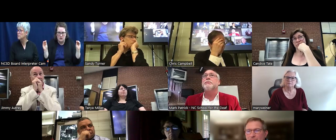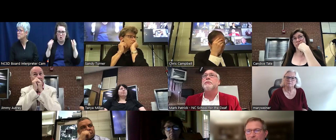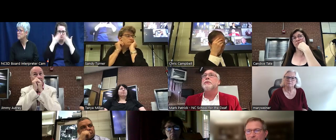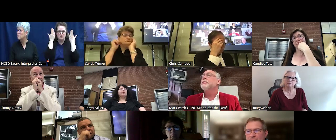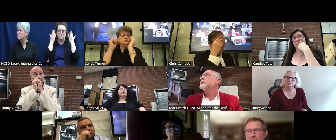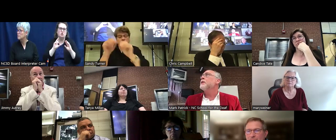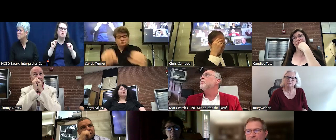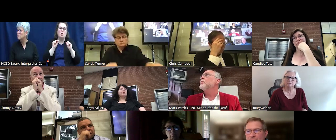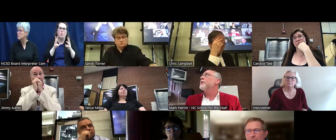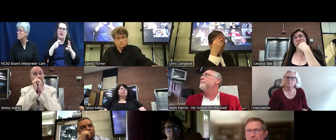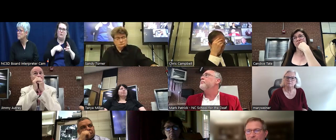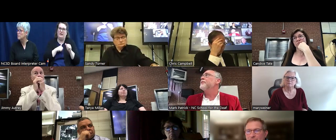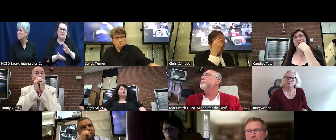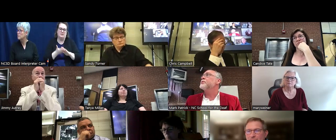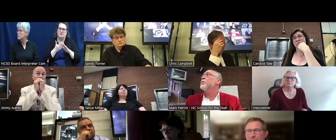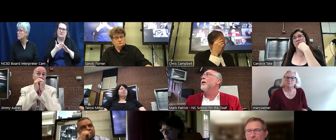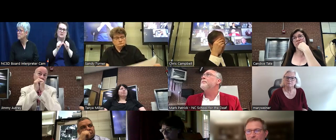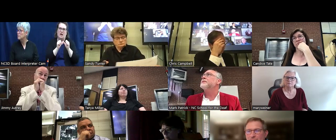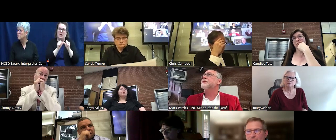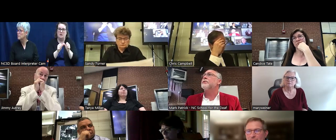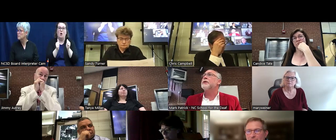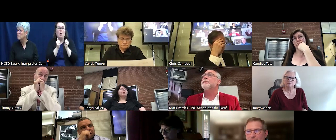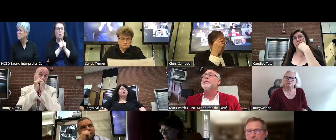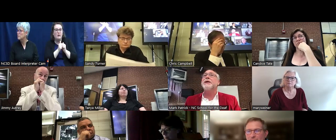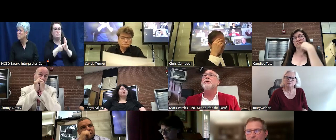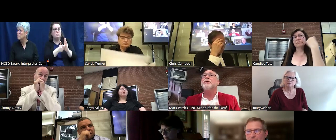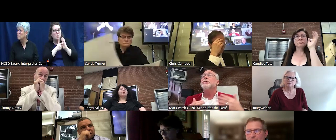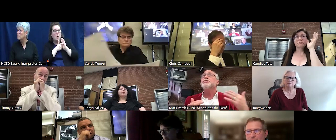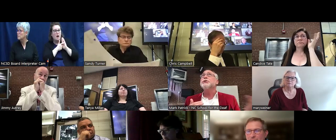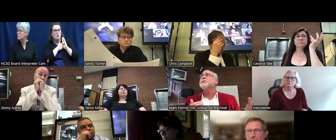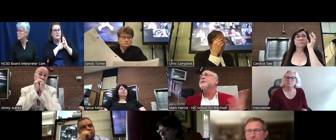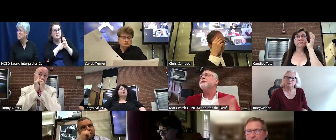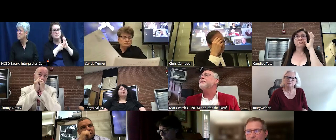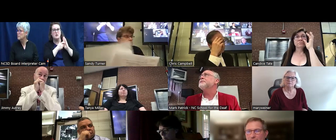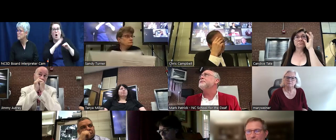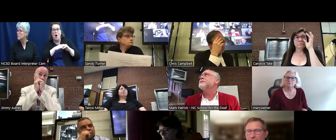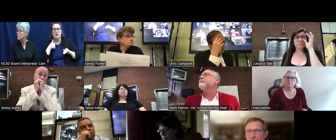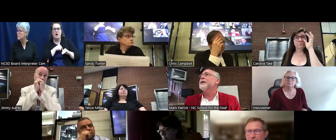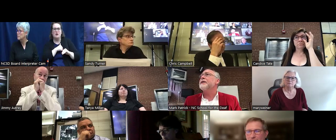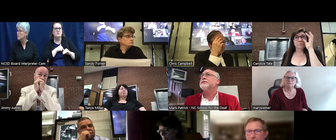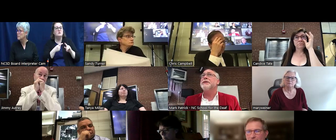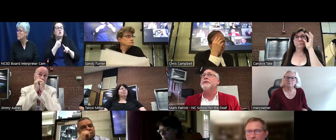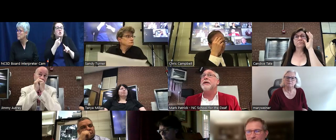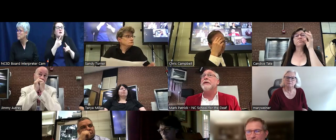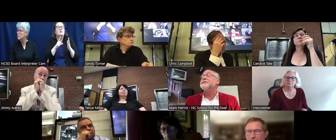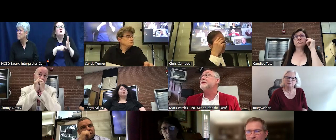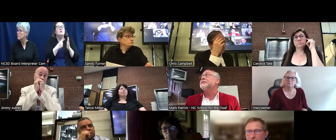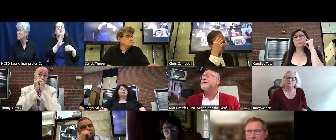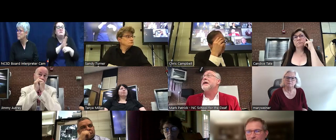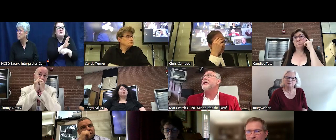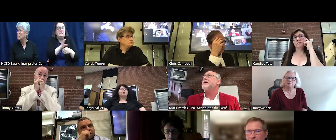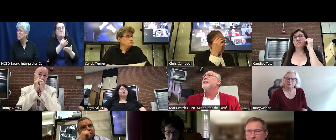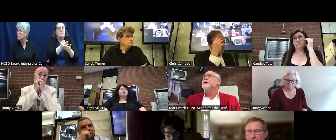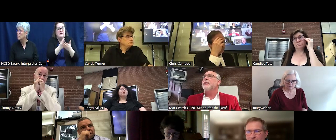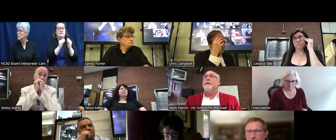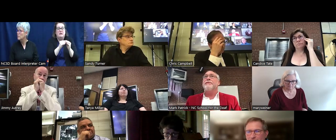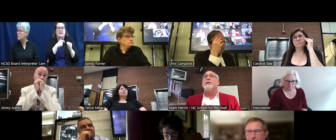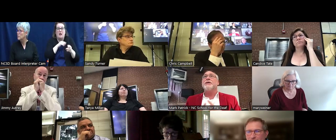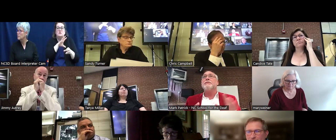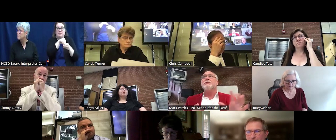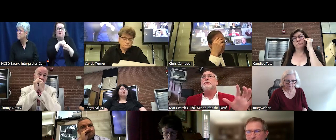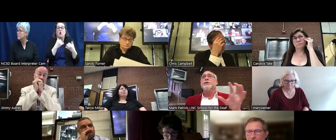sustainable with the requirements that are coming down. Just with the business and finance meeting that I was in today